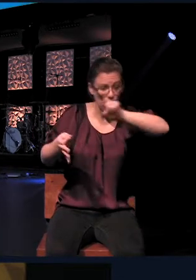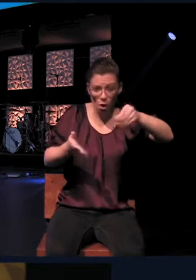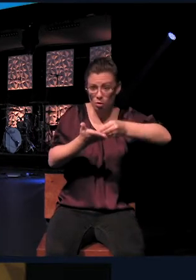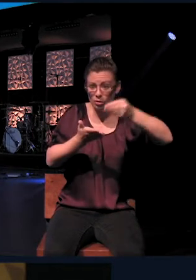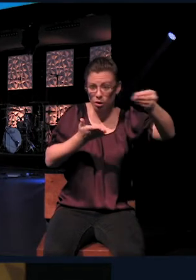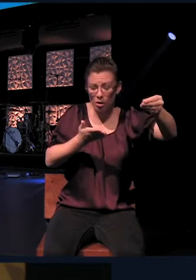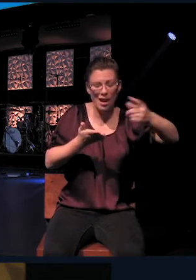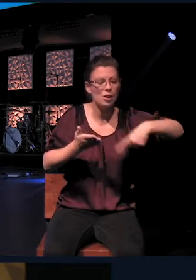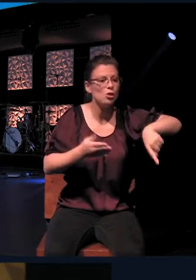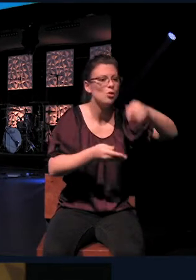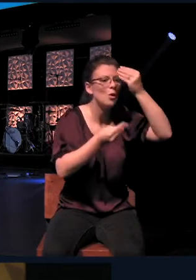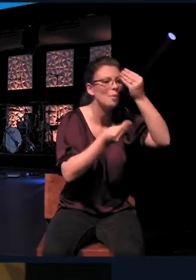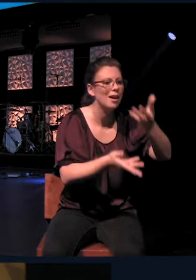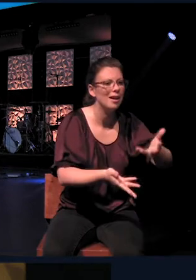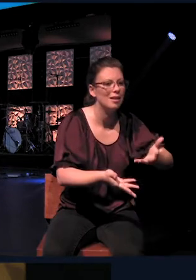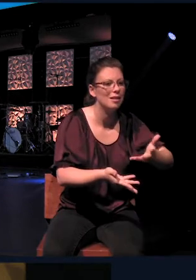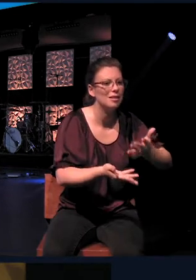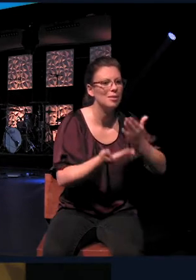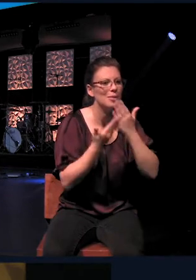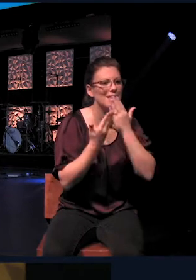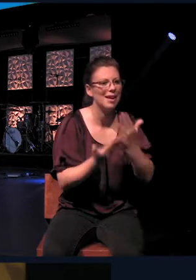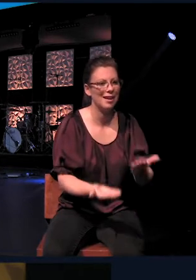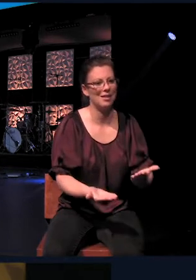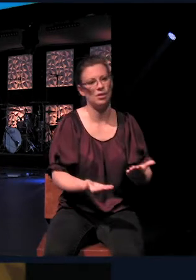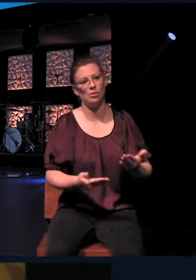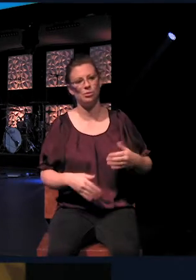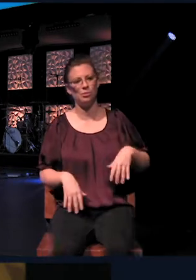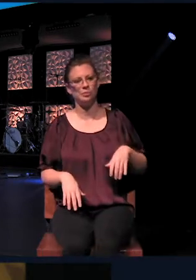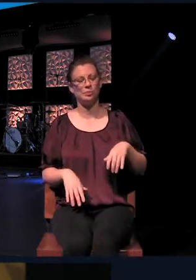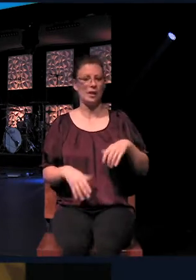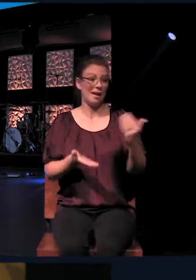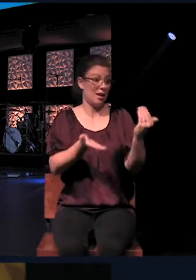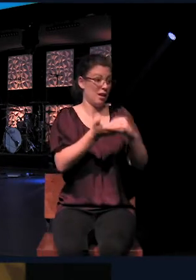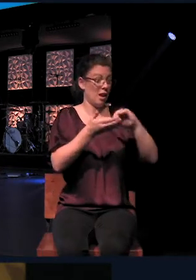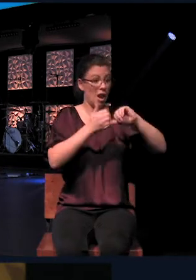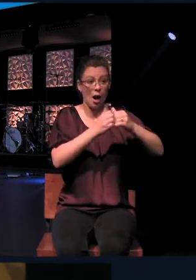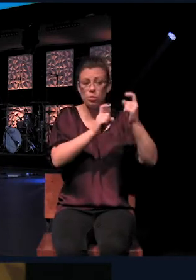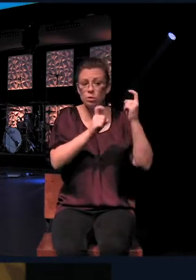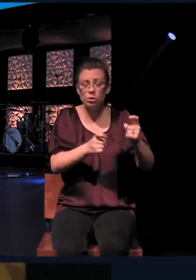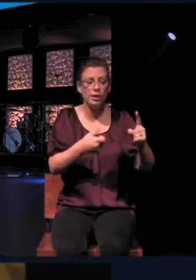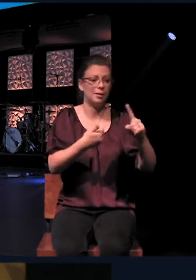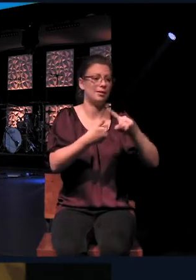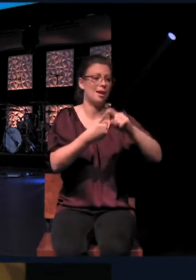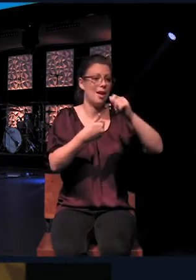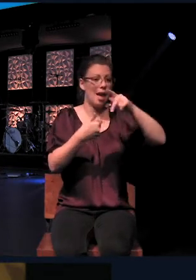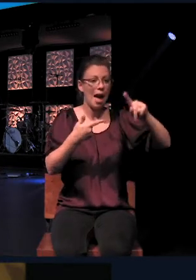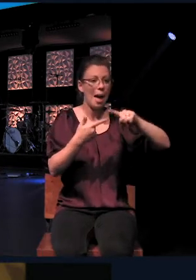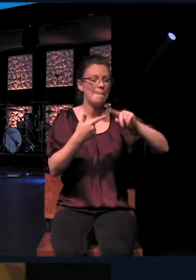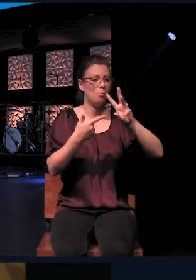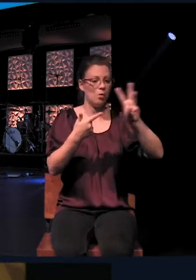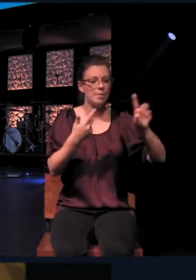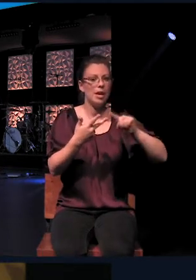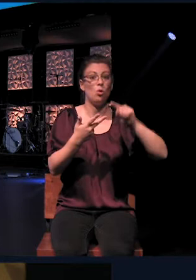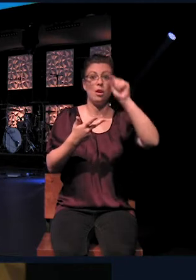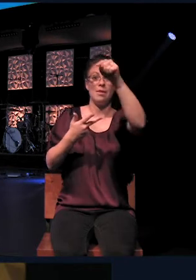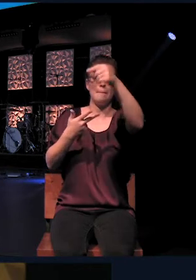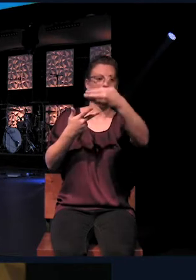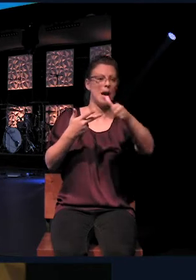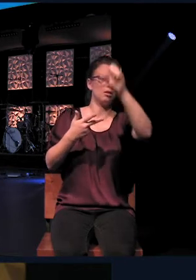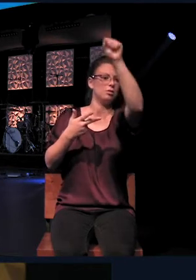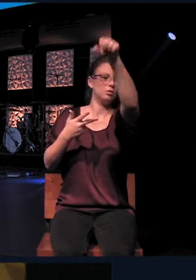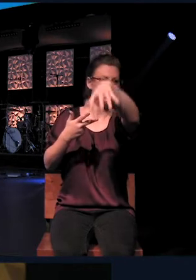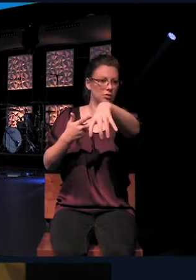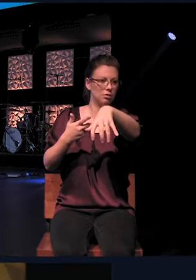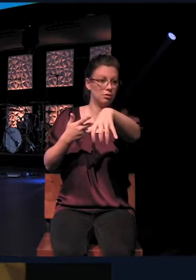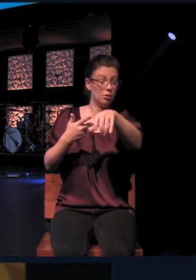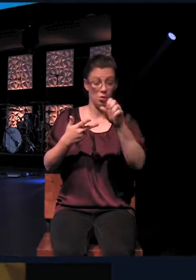are texting to give, the keyword is building. Again, you can put it in the boxes here or give online. So I'd like to just pray over our tithes